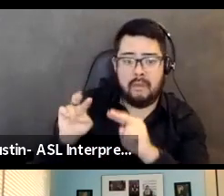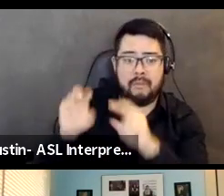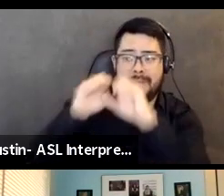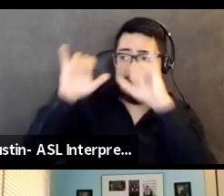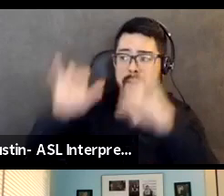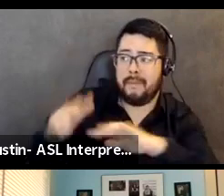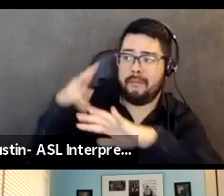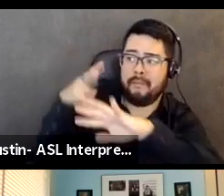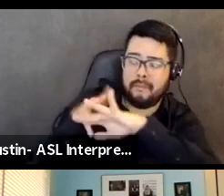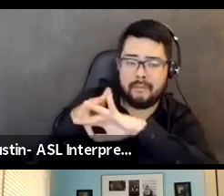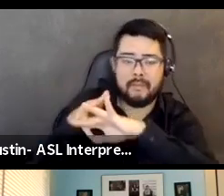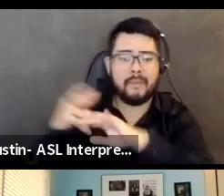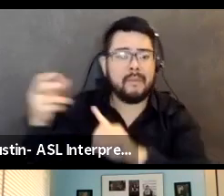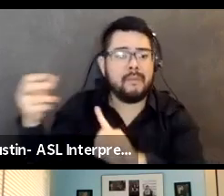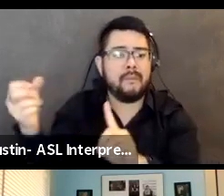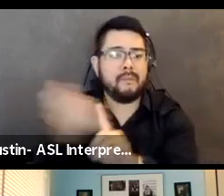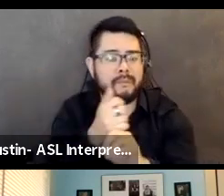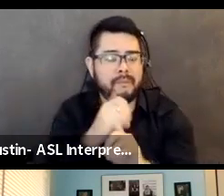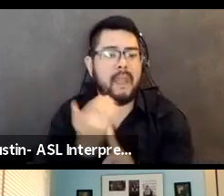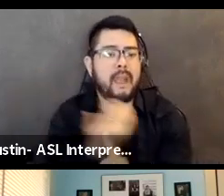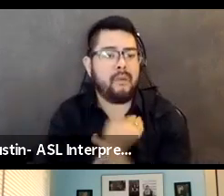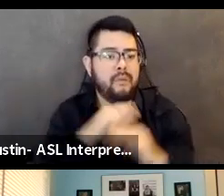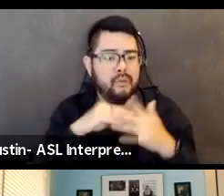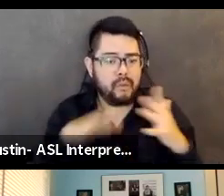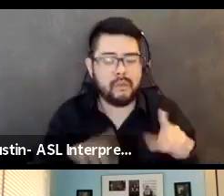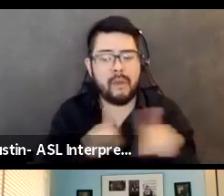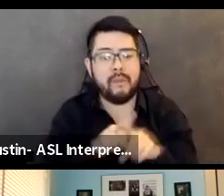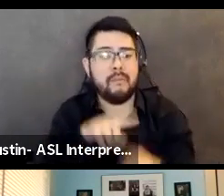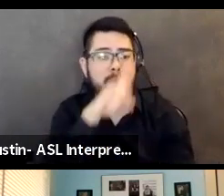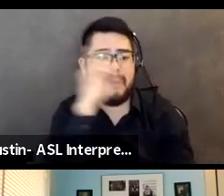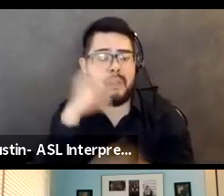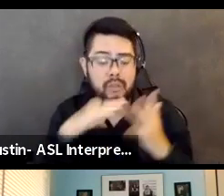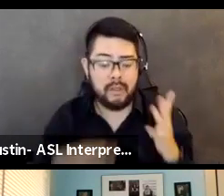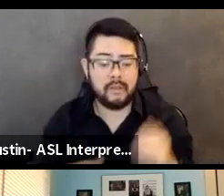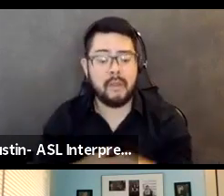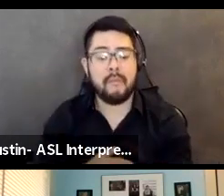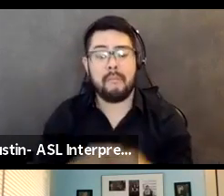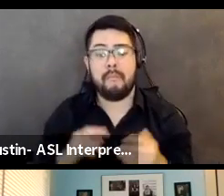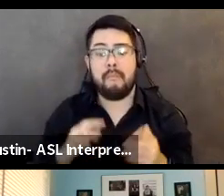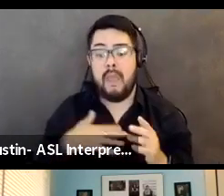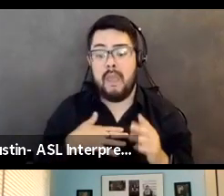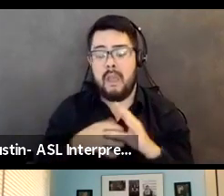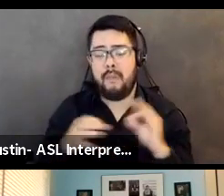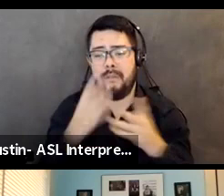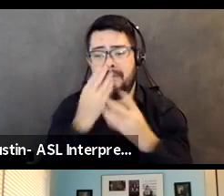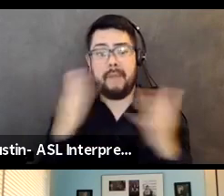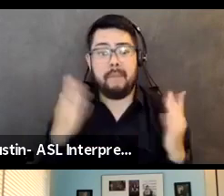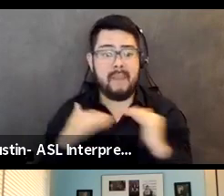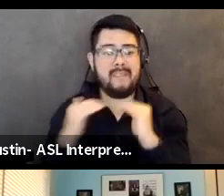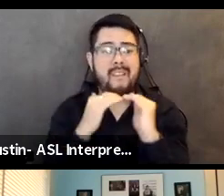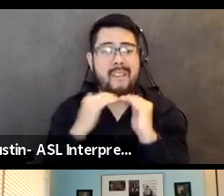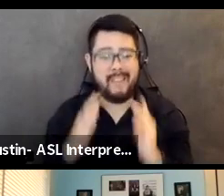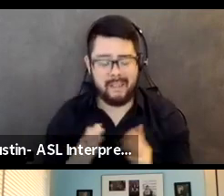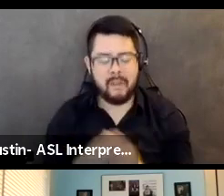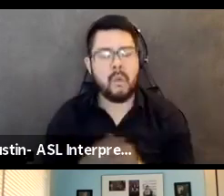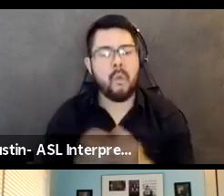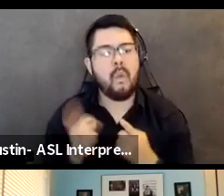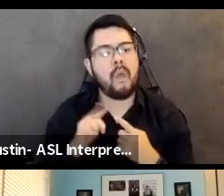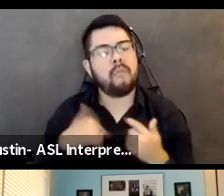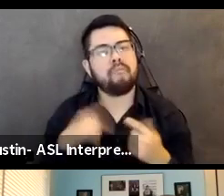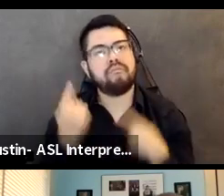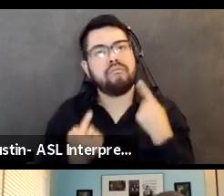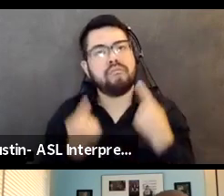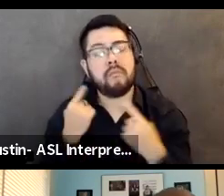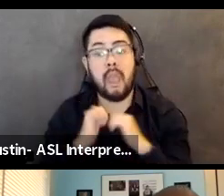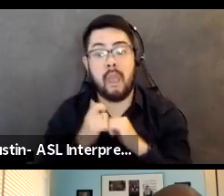black children um so my comments that i'd like to make today are really for my colleagues um and some things to sort of think about as we find ourselves once again